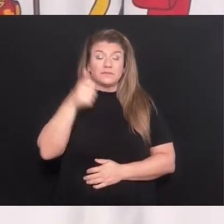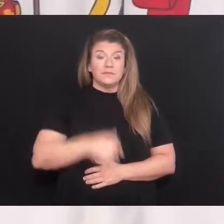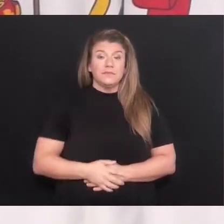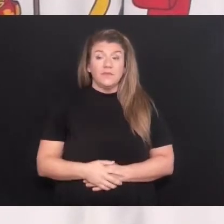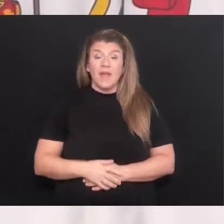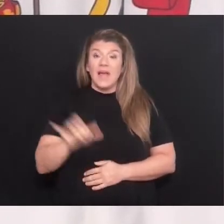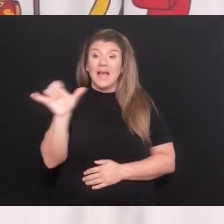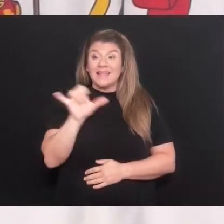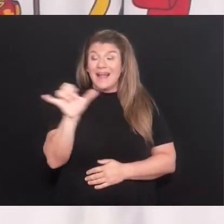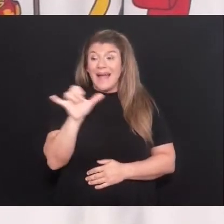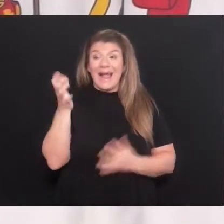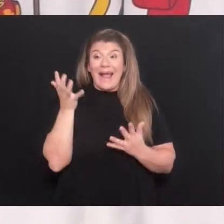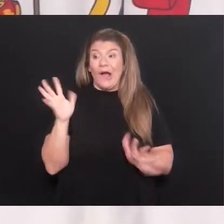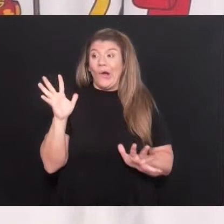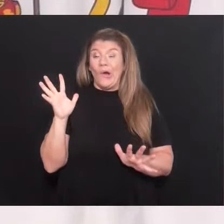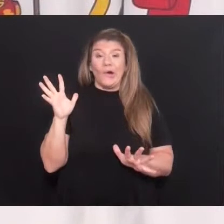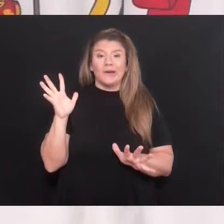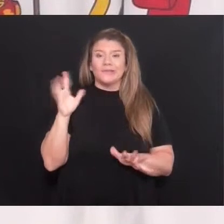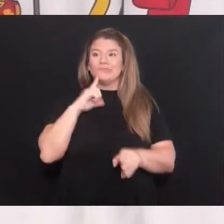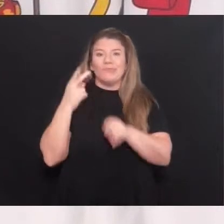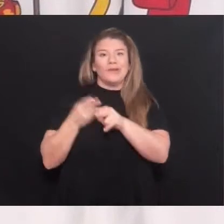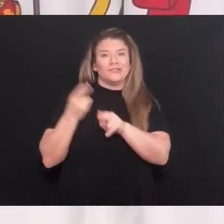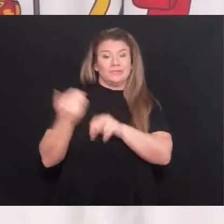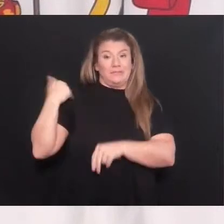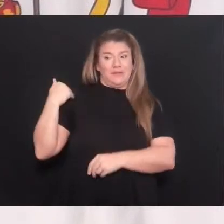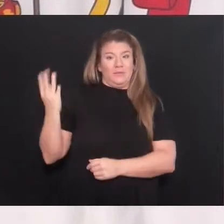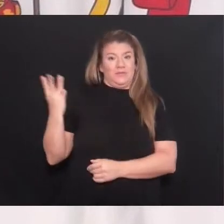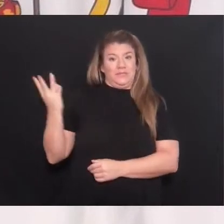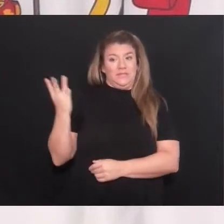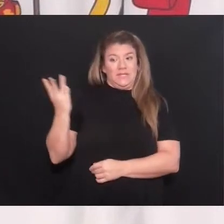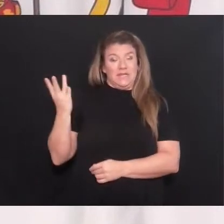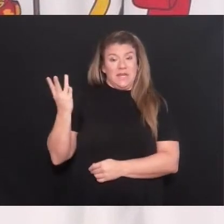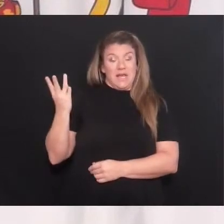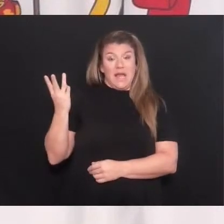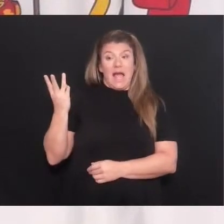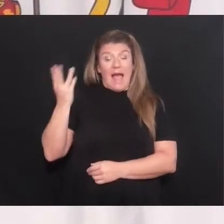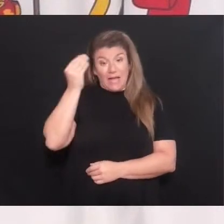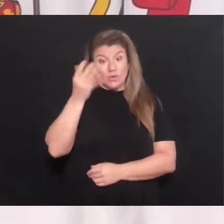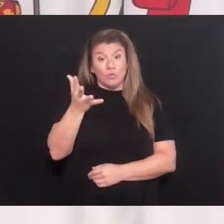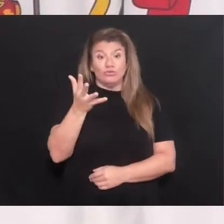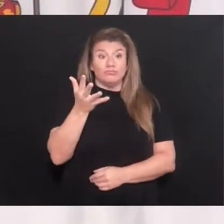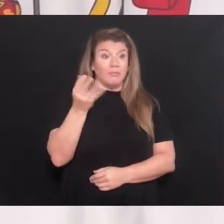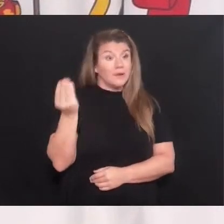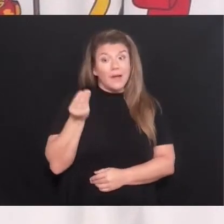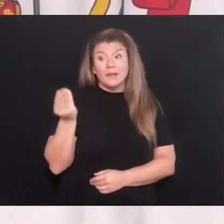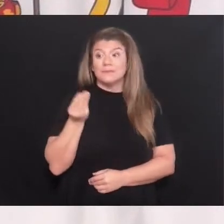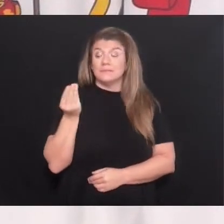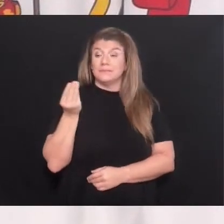as I told you, on Wednesday, I told you on Monday,